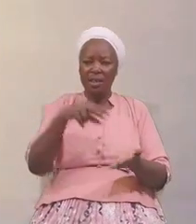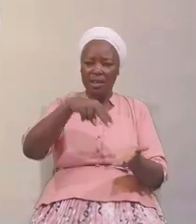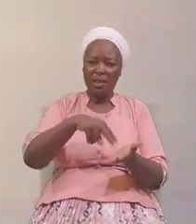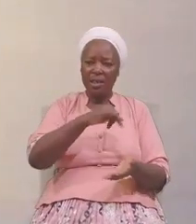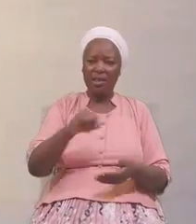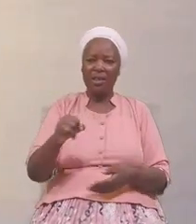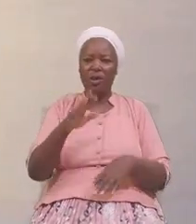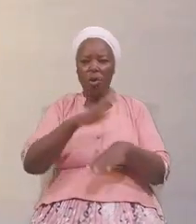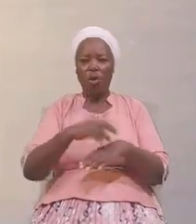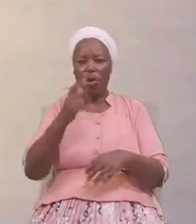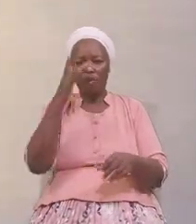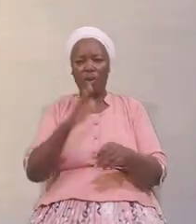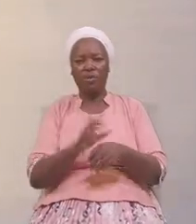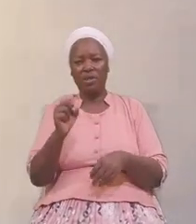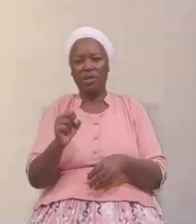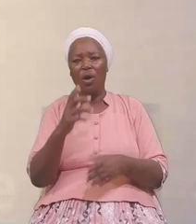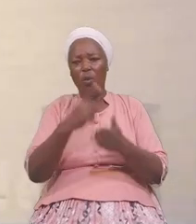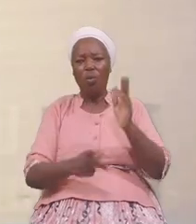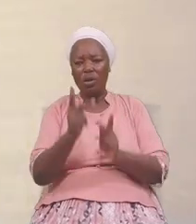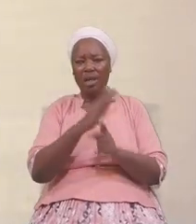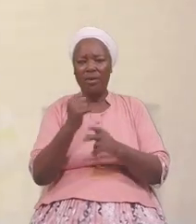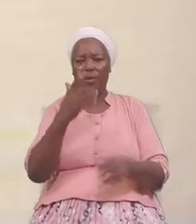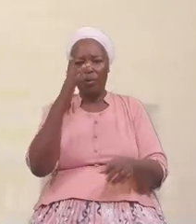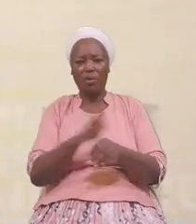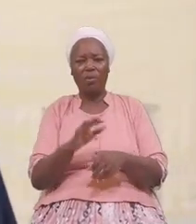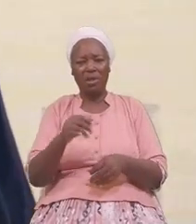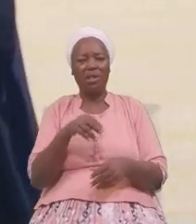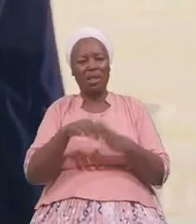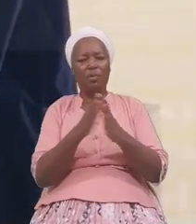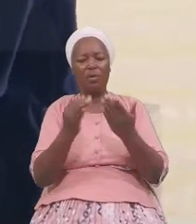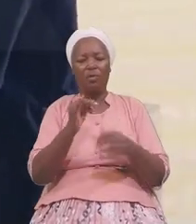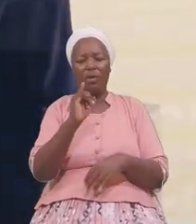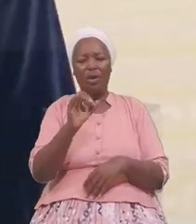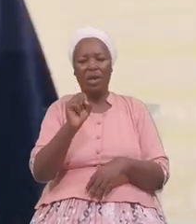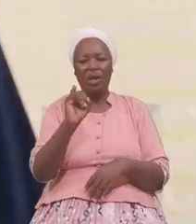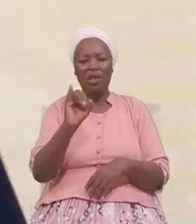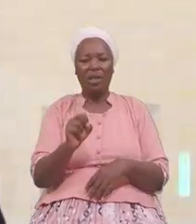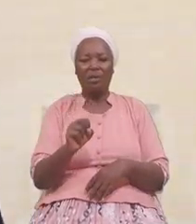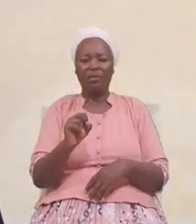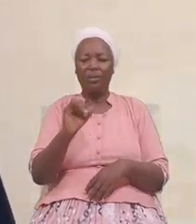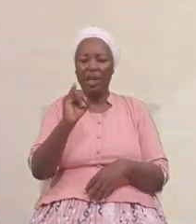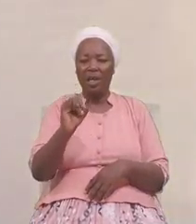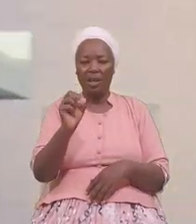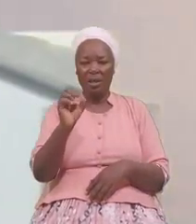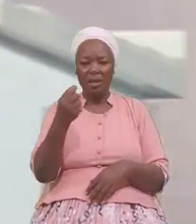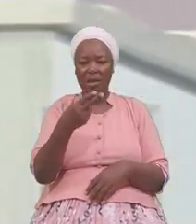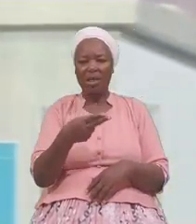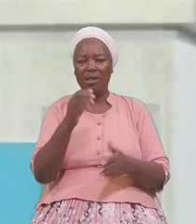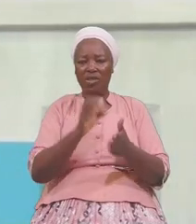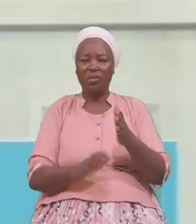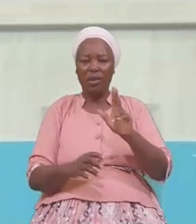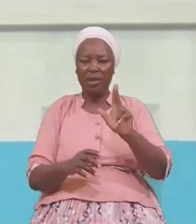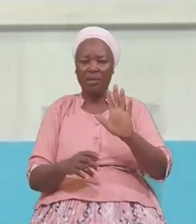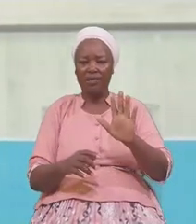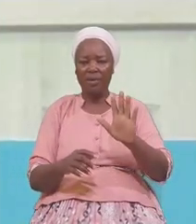standing on the promises. What kind of promises? Isaiah chapter 35, and